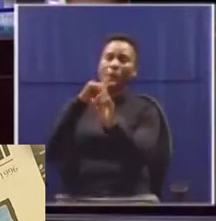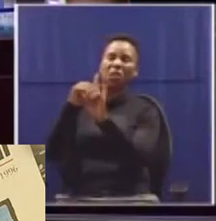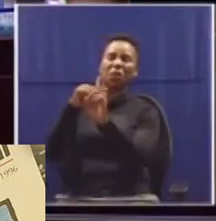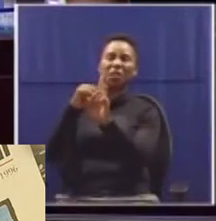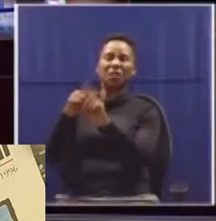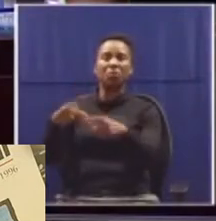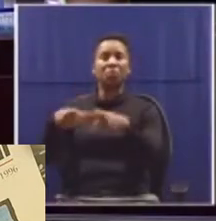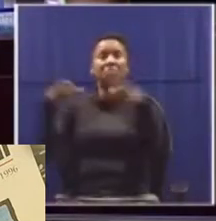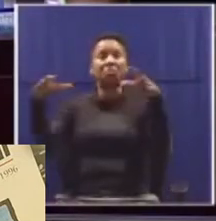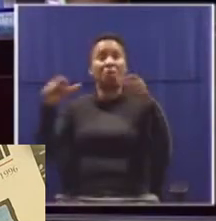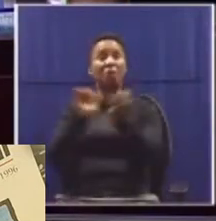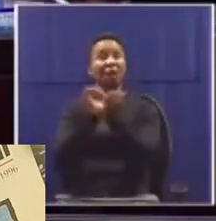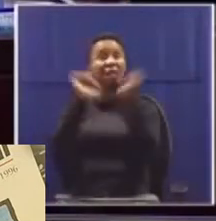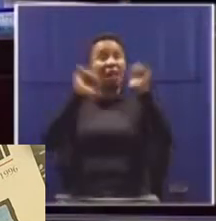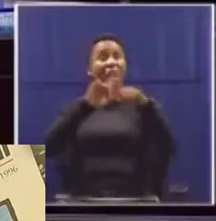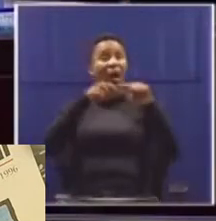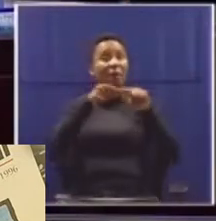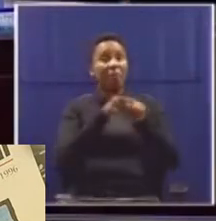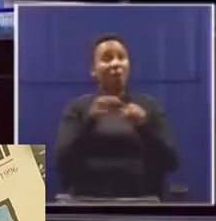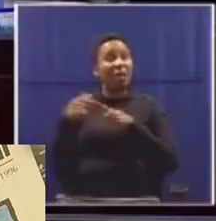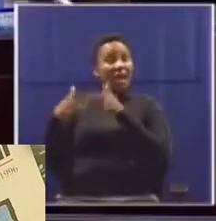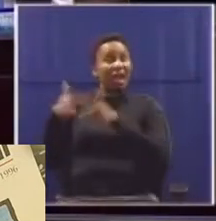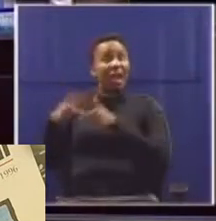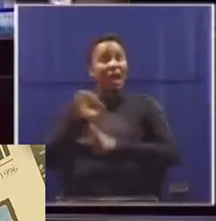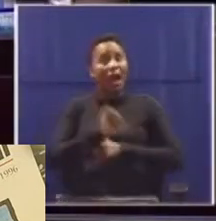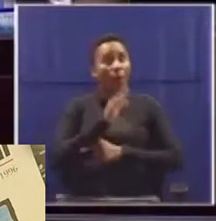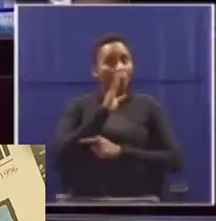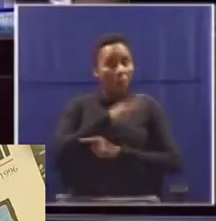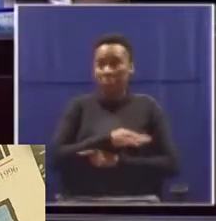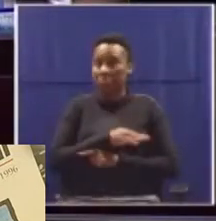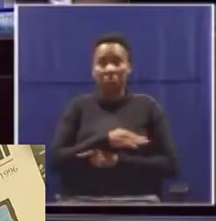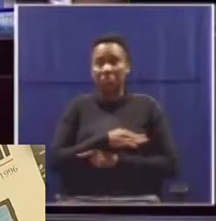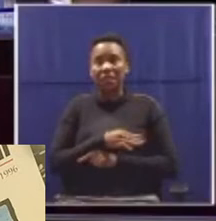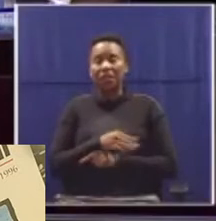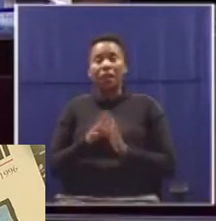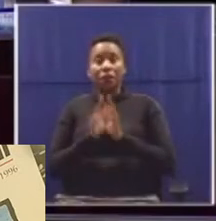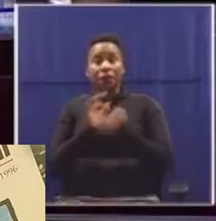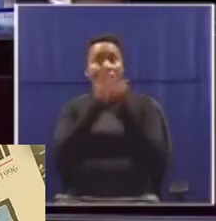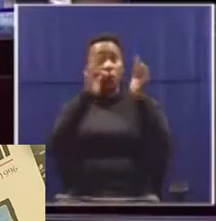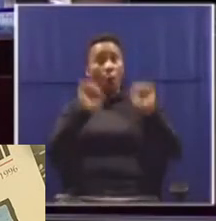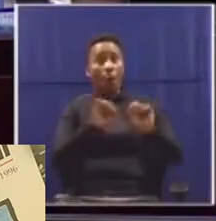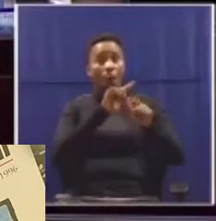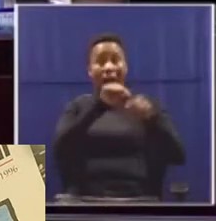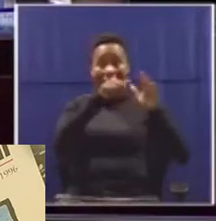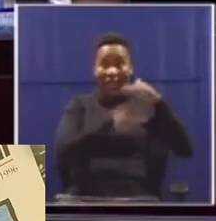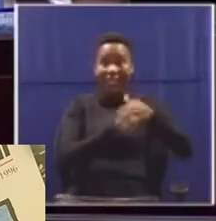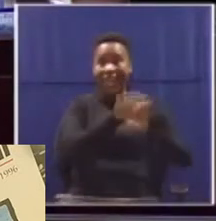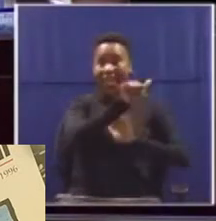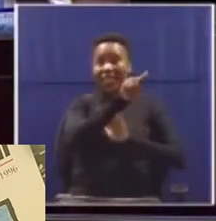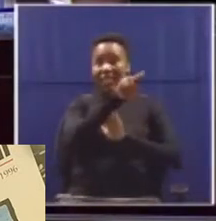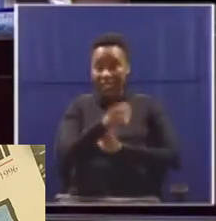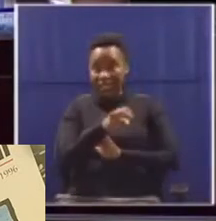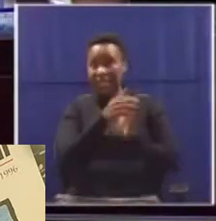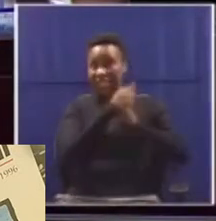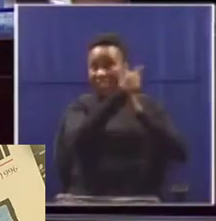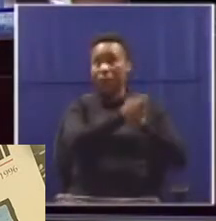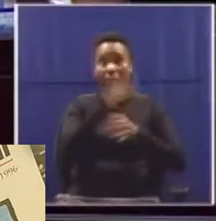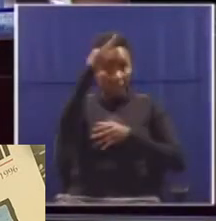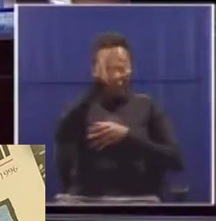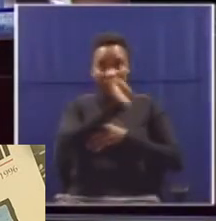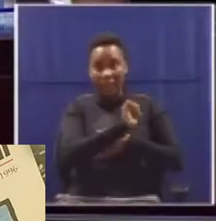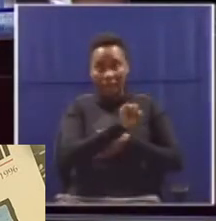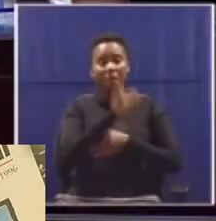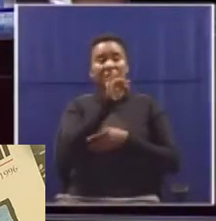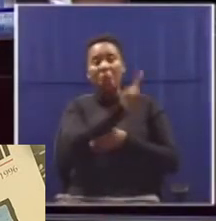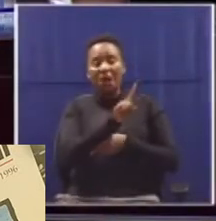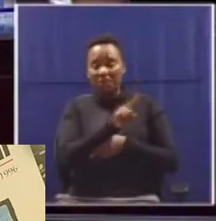liberating about your legacy under the anc's leadership in government means a lost